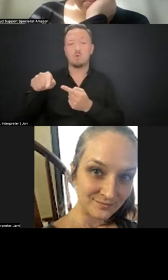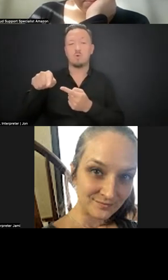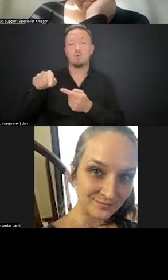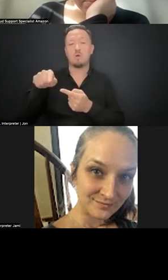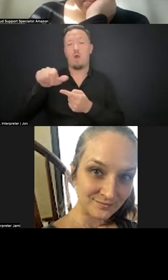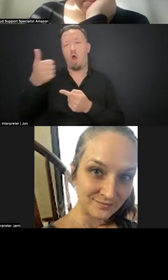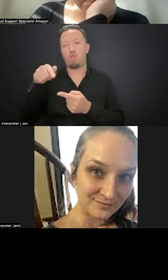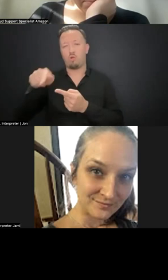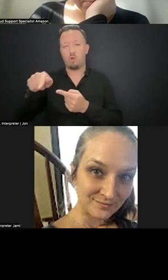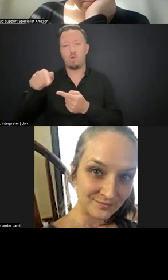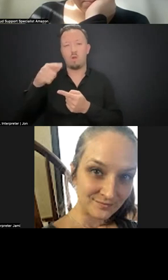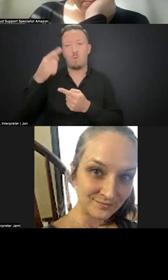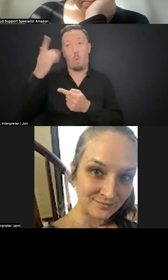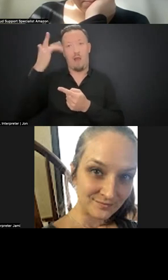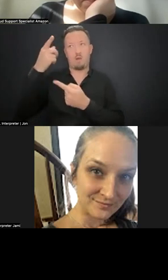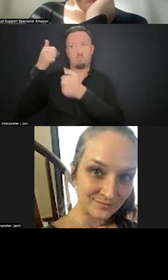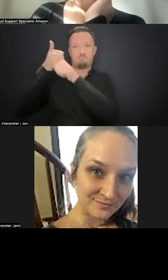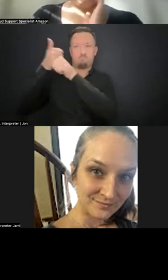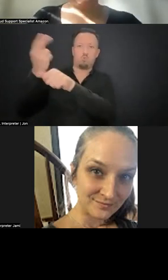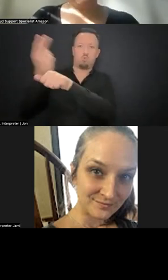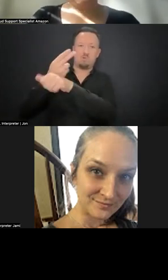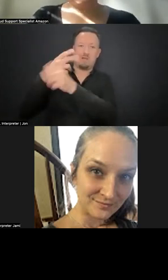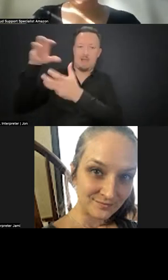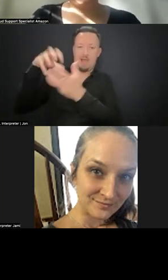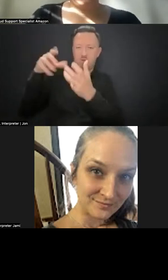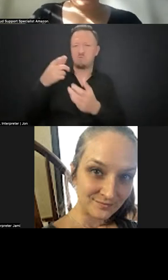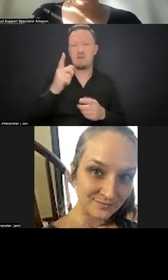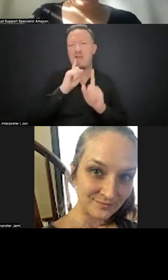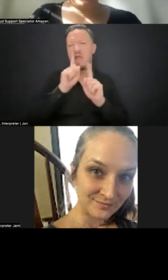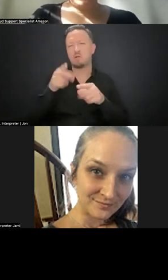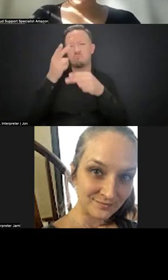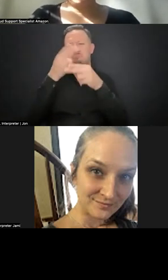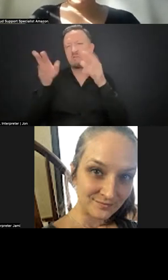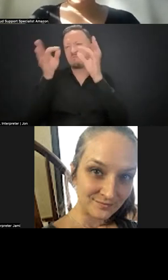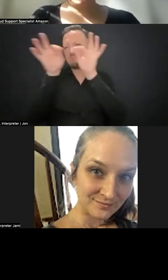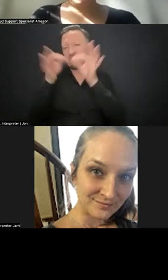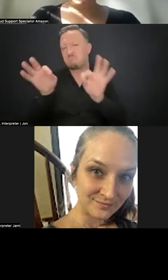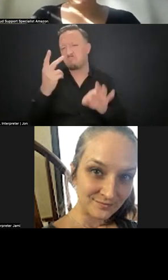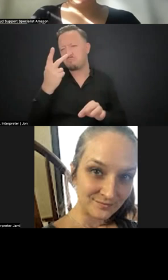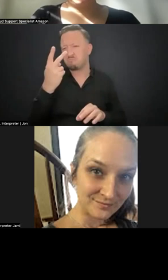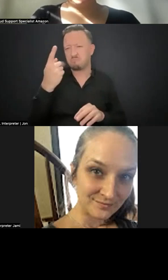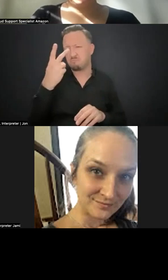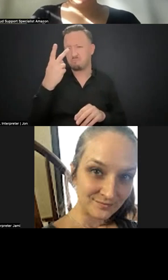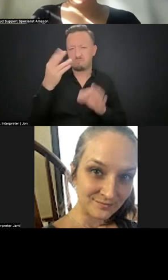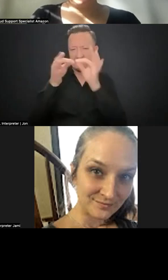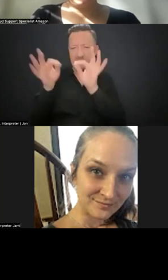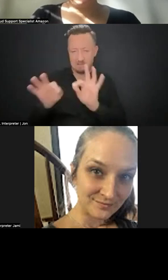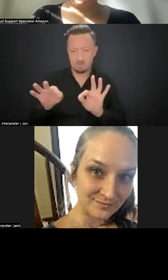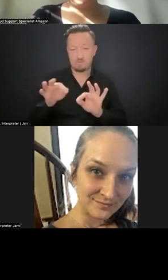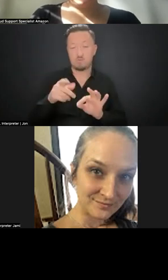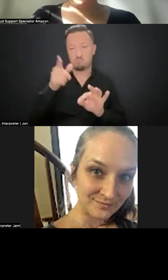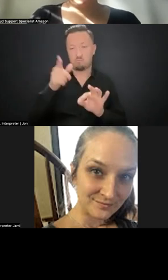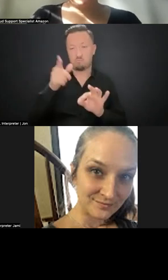So let's put a few lines, and then, and as Catherine mentioned, you'll get the option to edit it